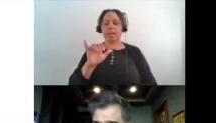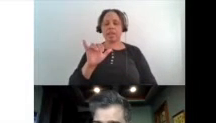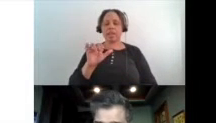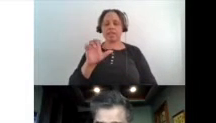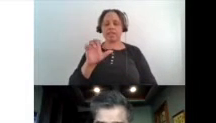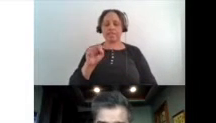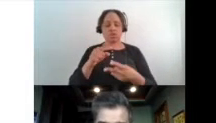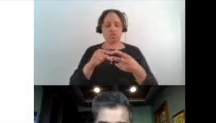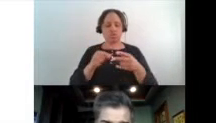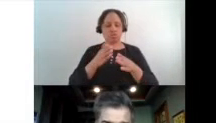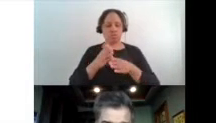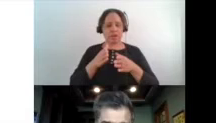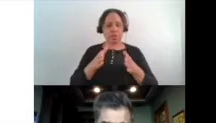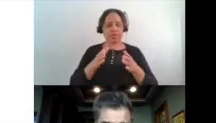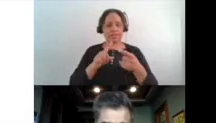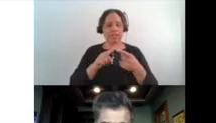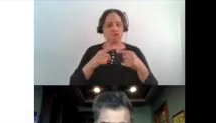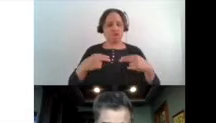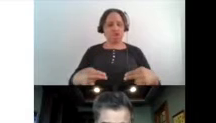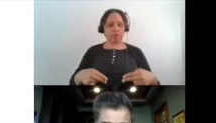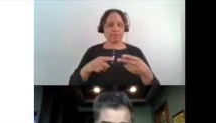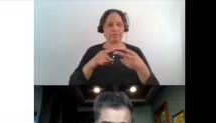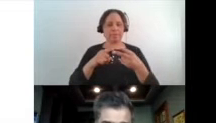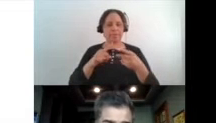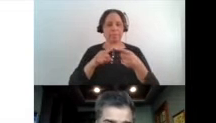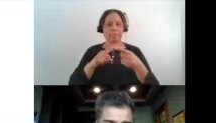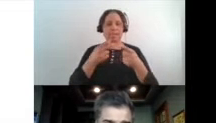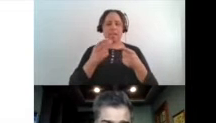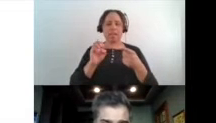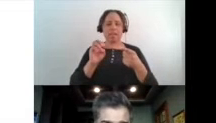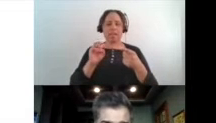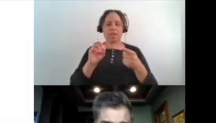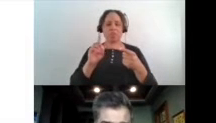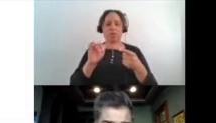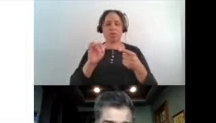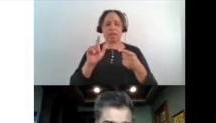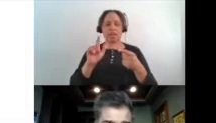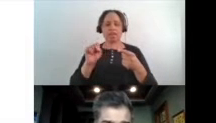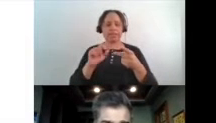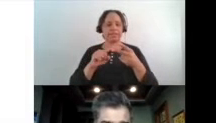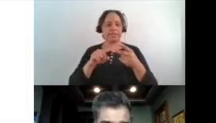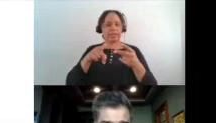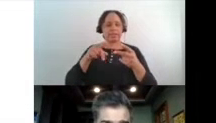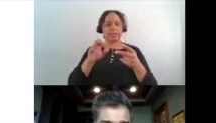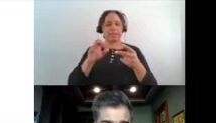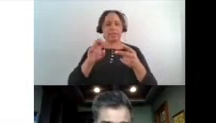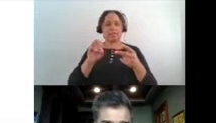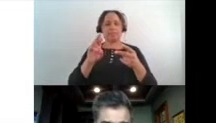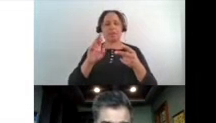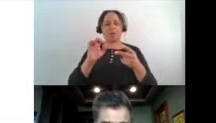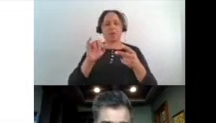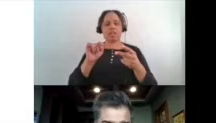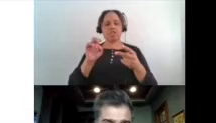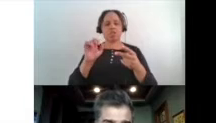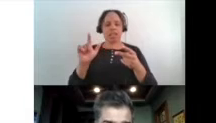discuss briefly are hemodialysis and peritoneal dialysis. In the context of hemodialysis, you have to have a way that blood leaves your